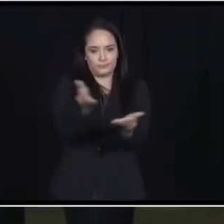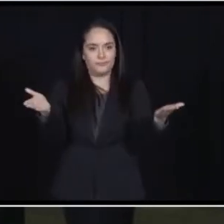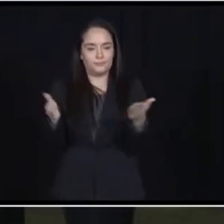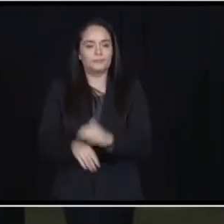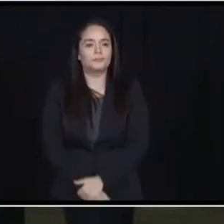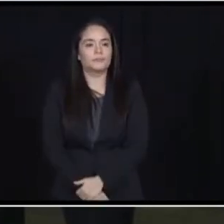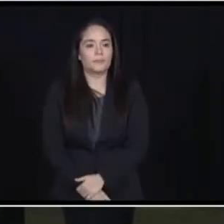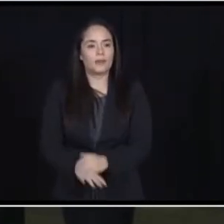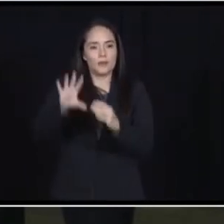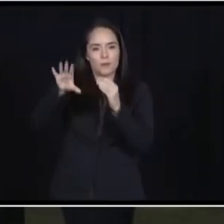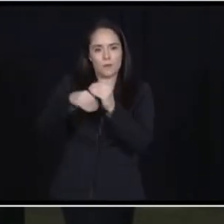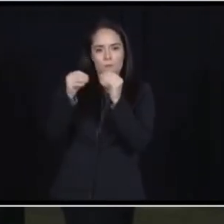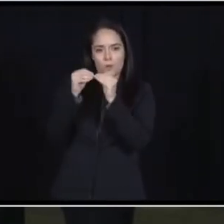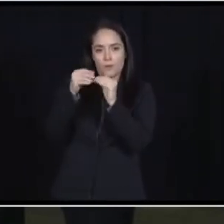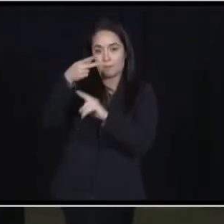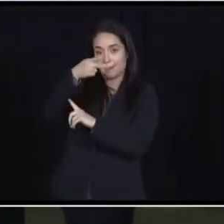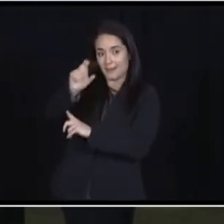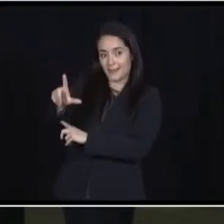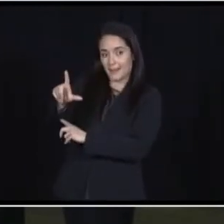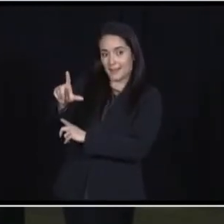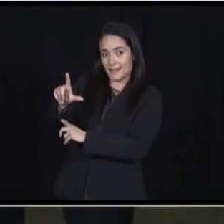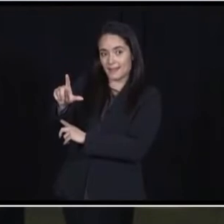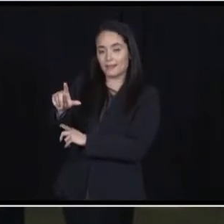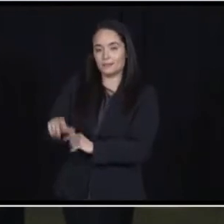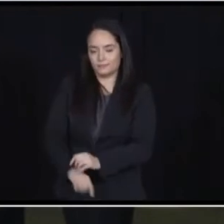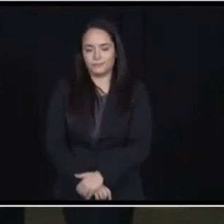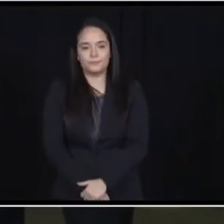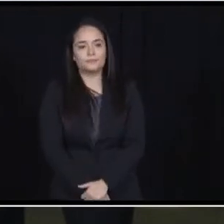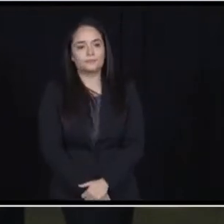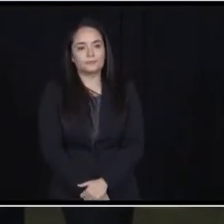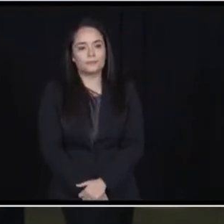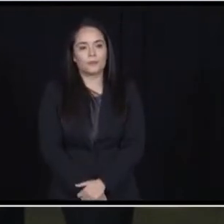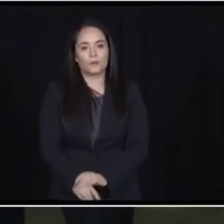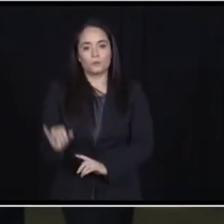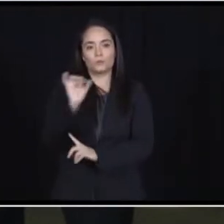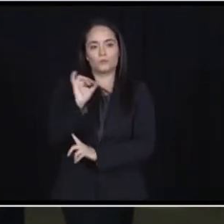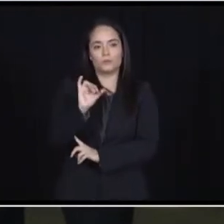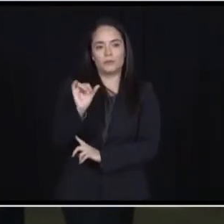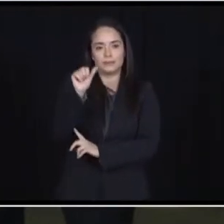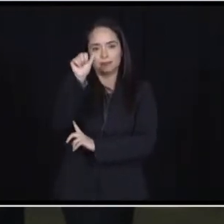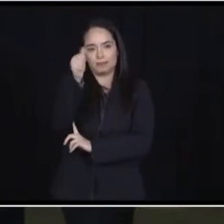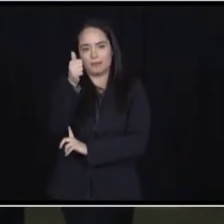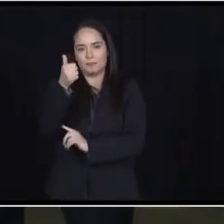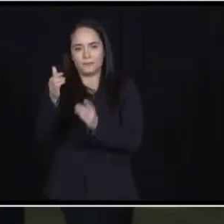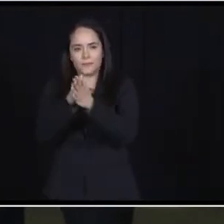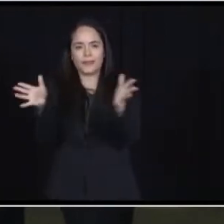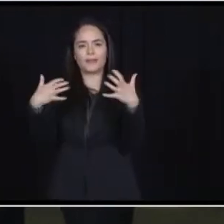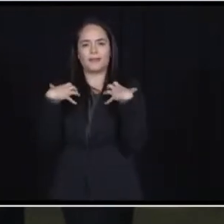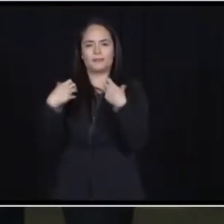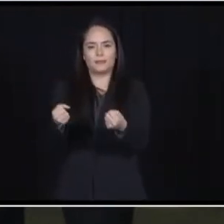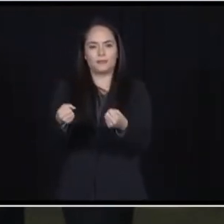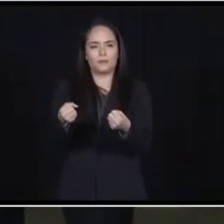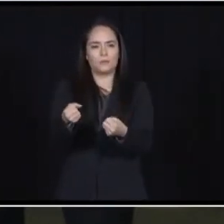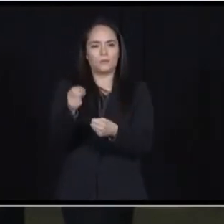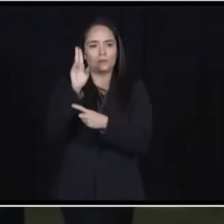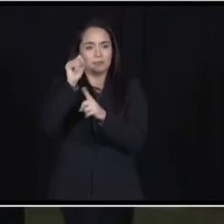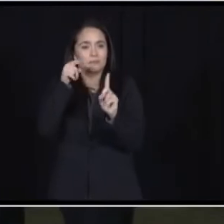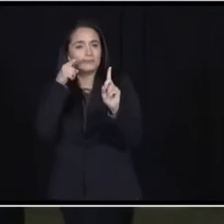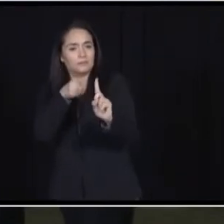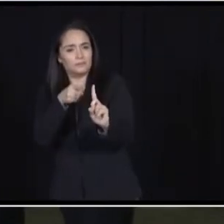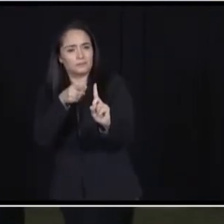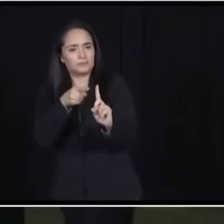to build in Peel. But we also have 10 public health units that are not having high case volumes that have volunteered to help with